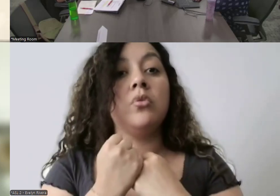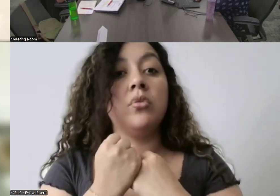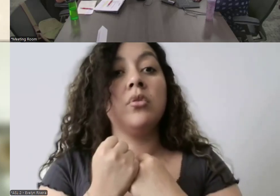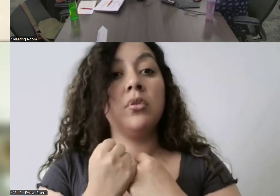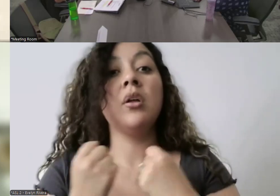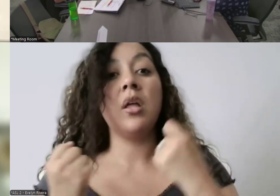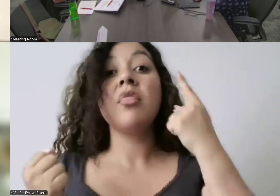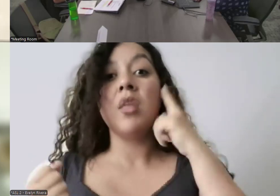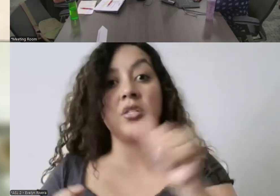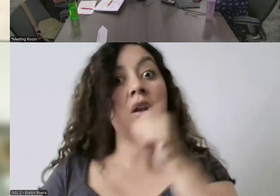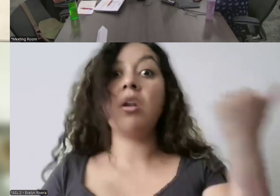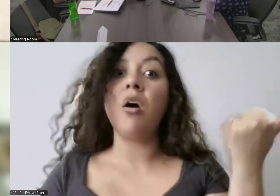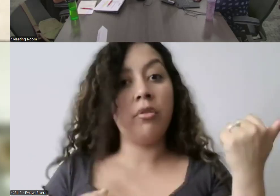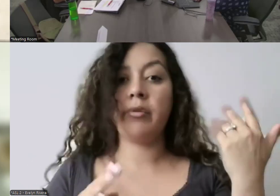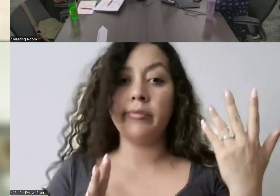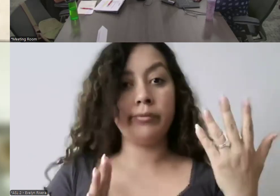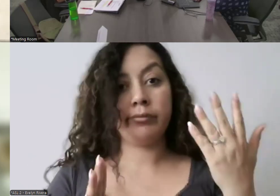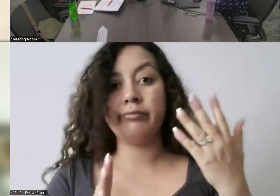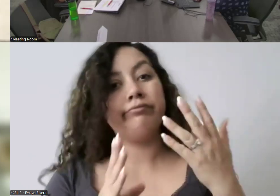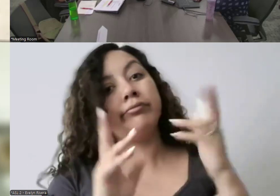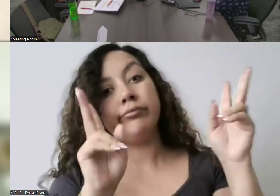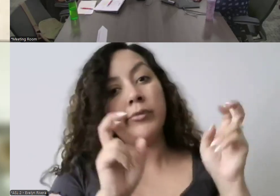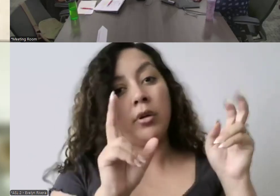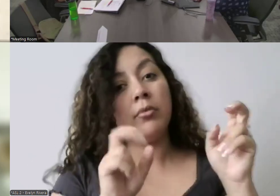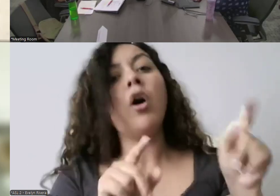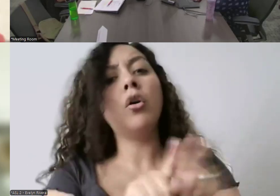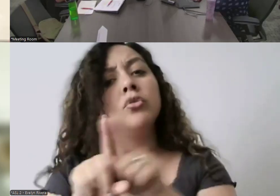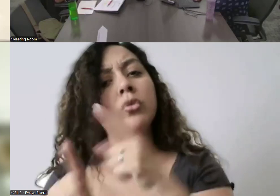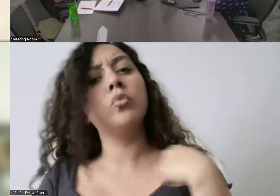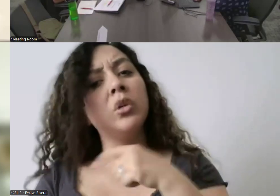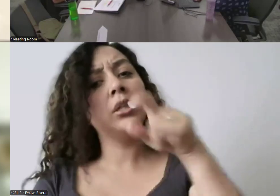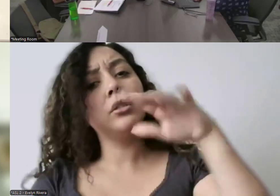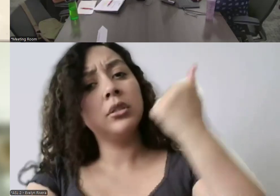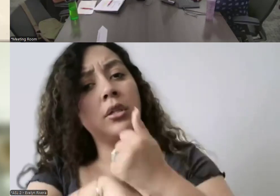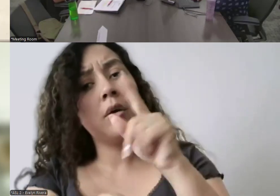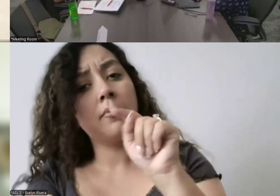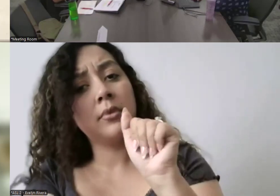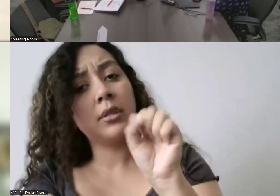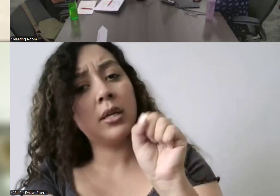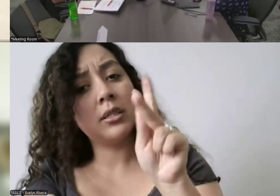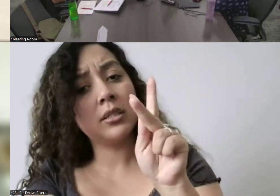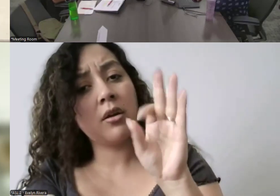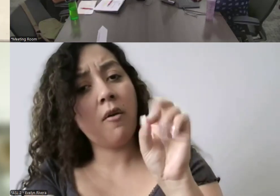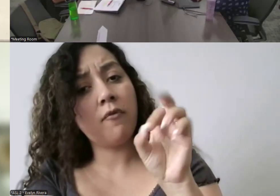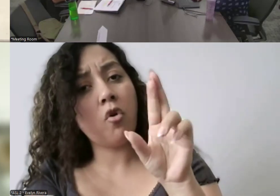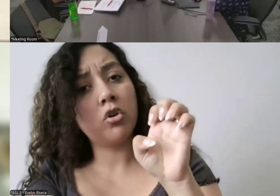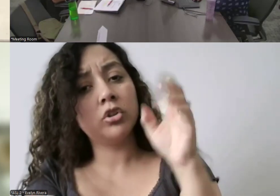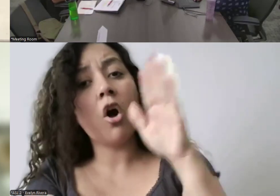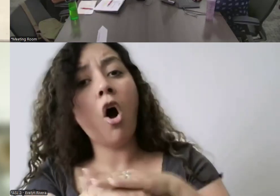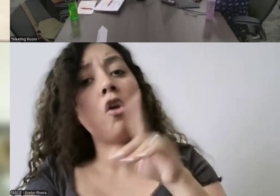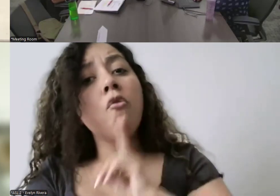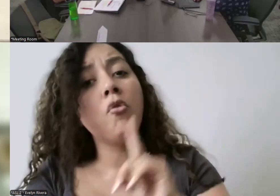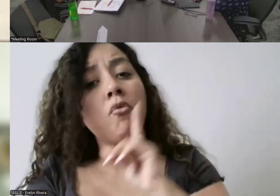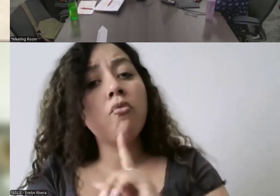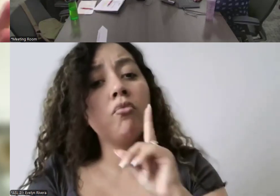That's another deeper dive. And we also need a task force on the loneliness to address the